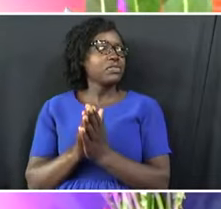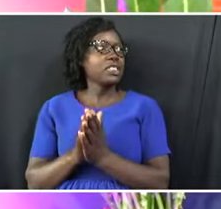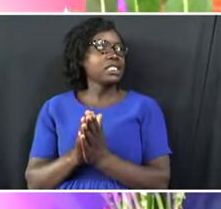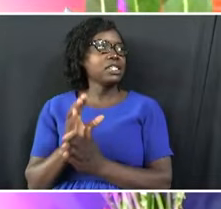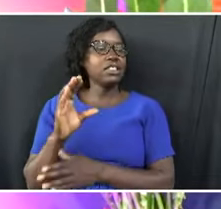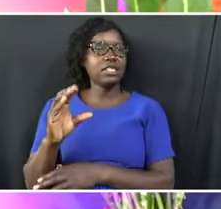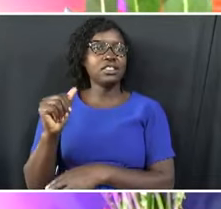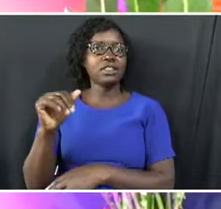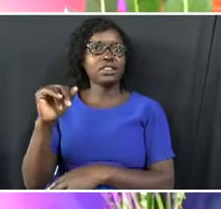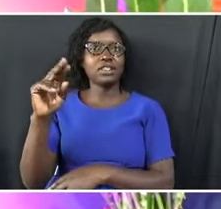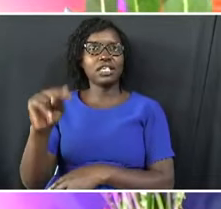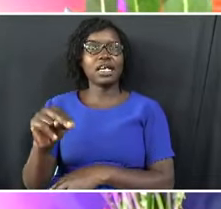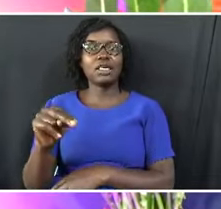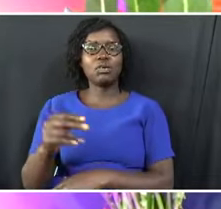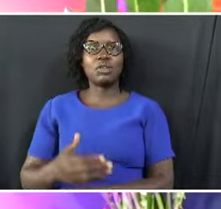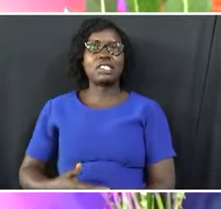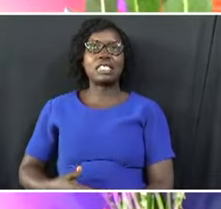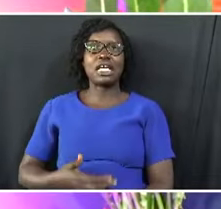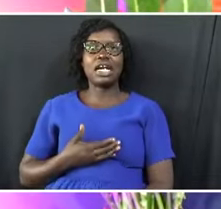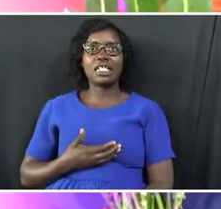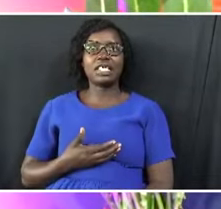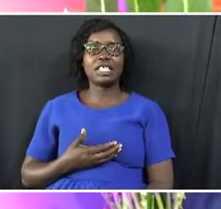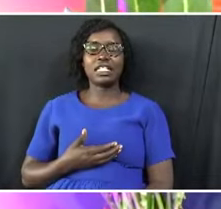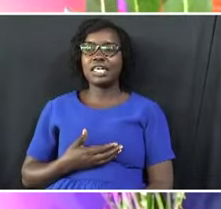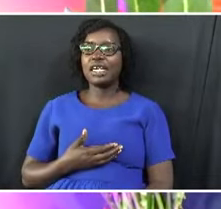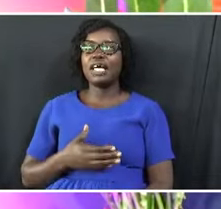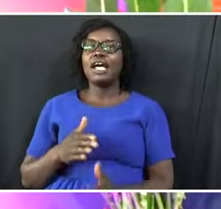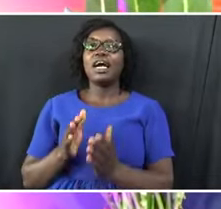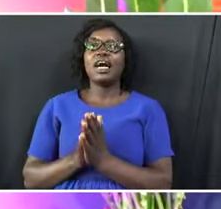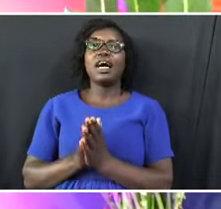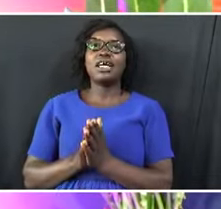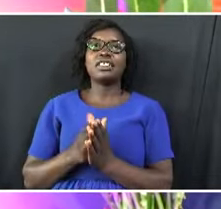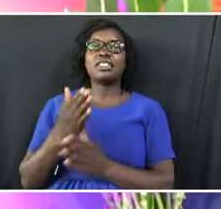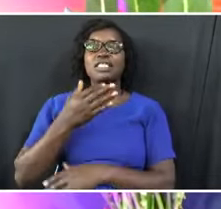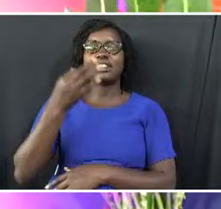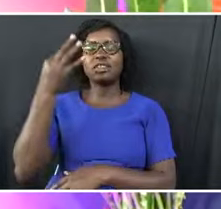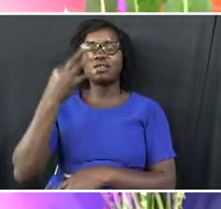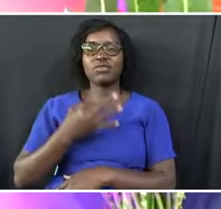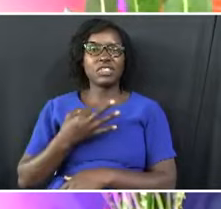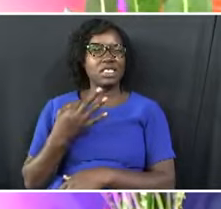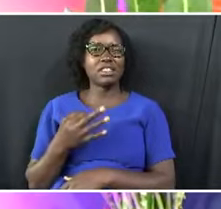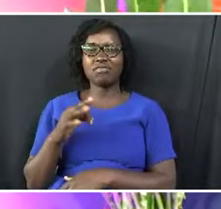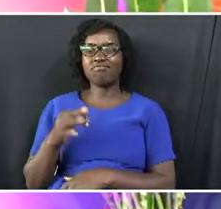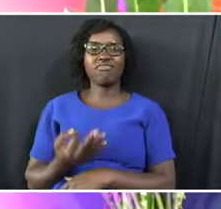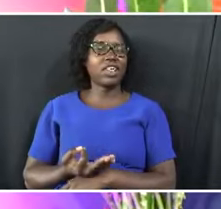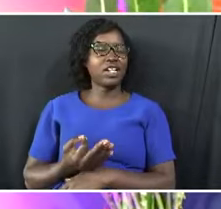was very angry, and his countenance fell.